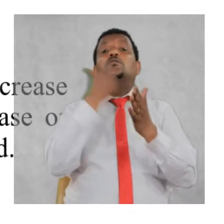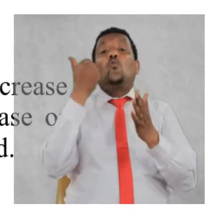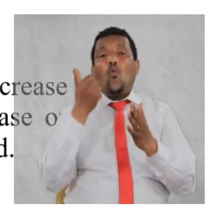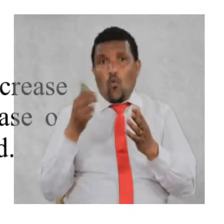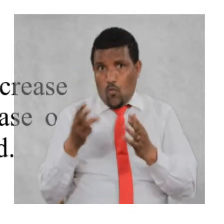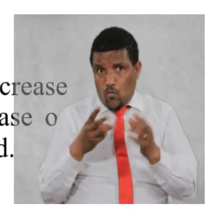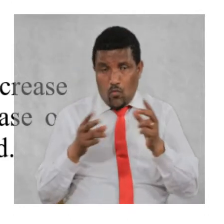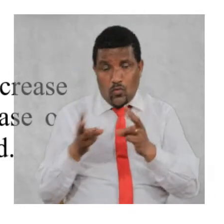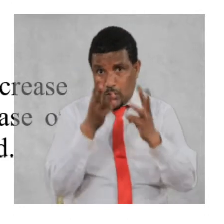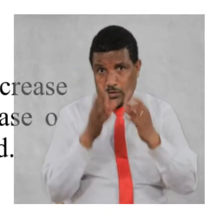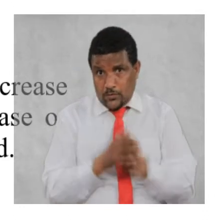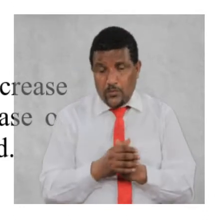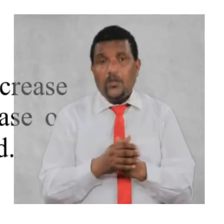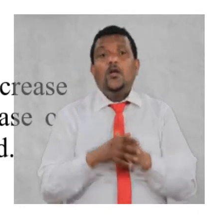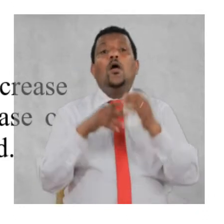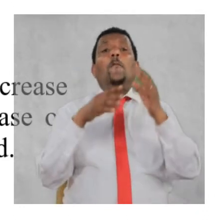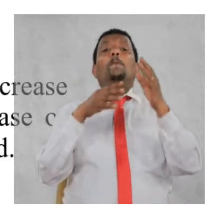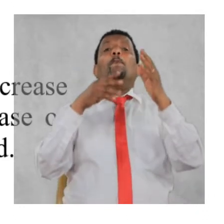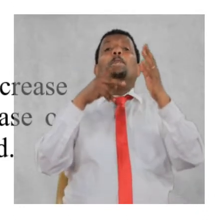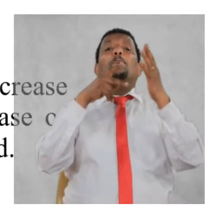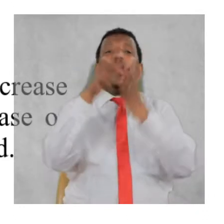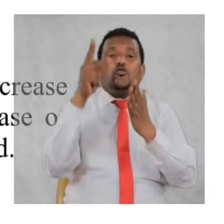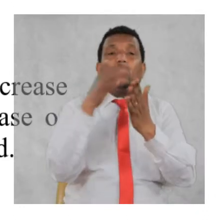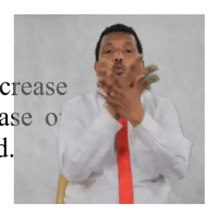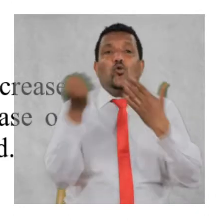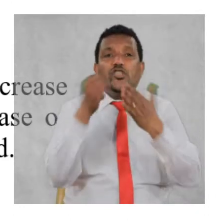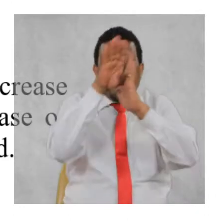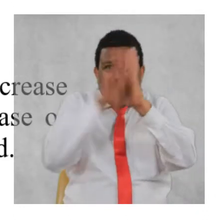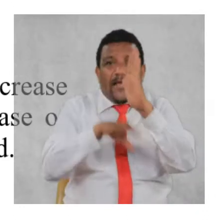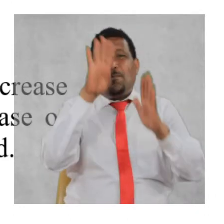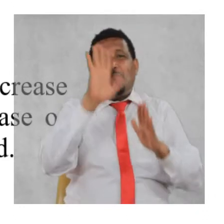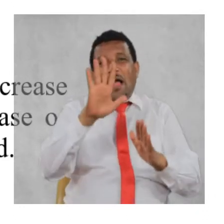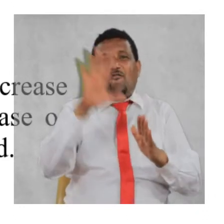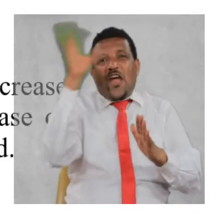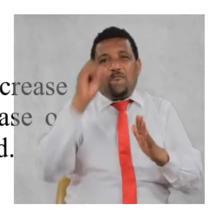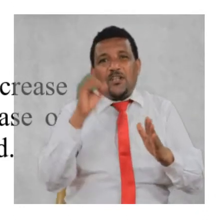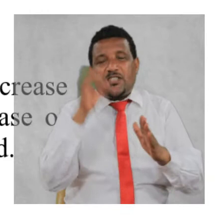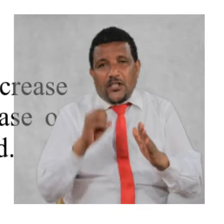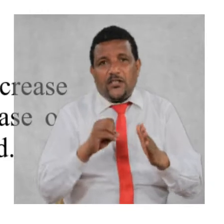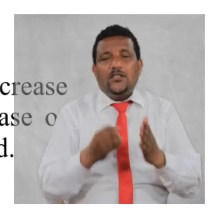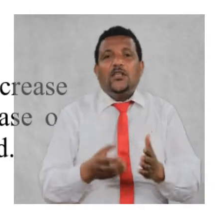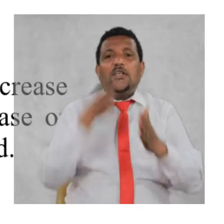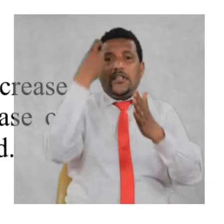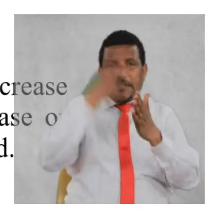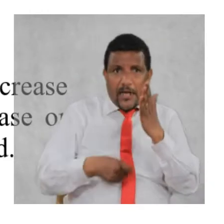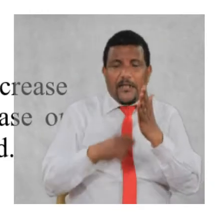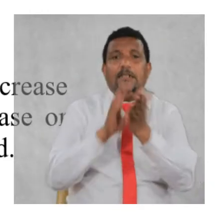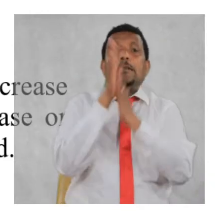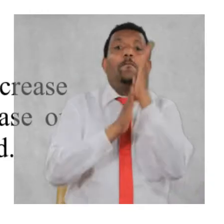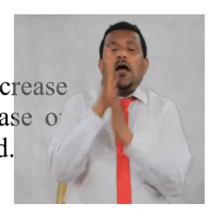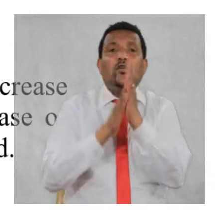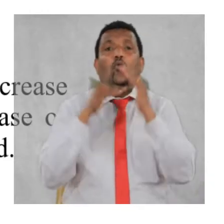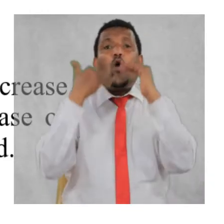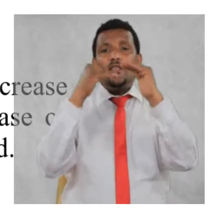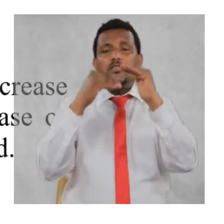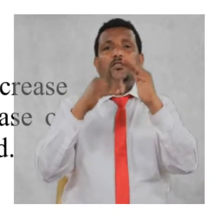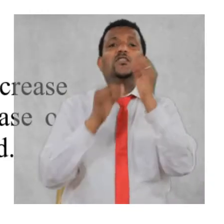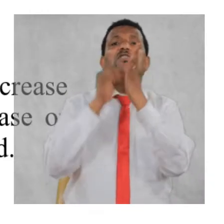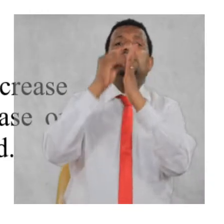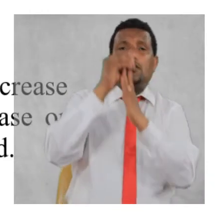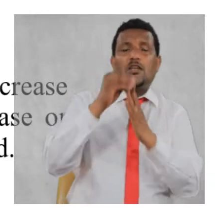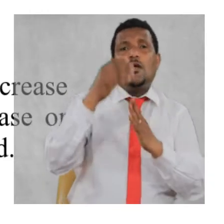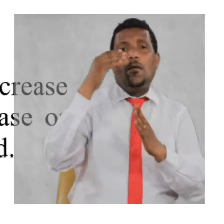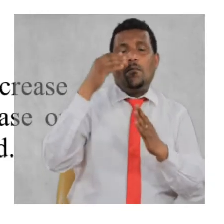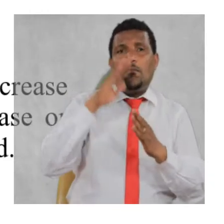the price of a commodity declines by 5%, the resulting quantity demand will also increase